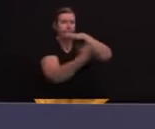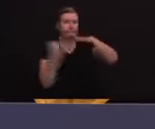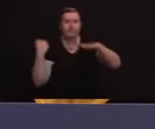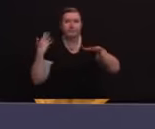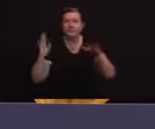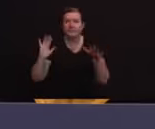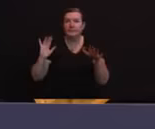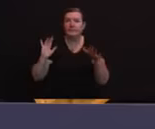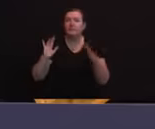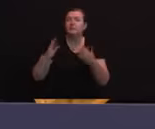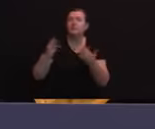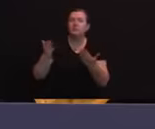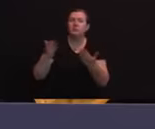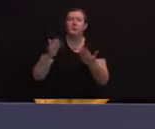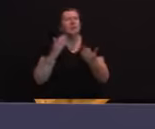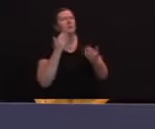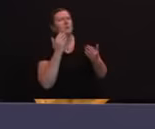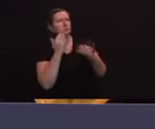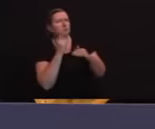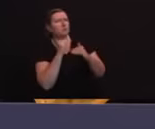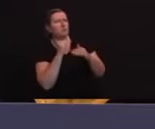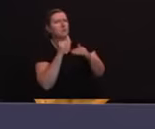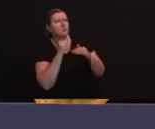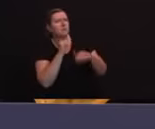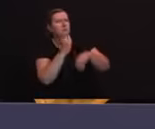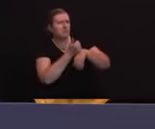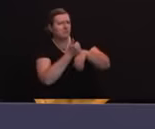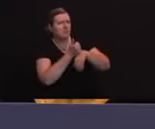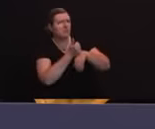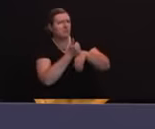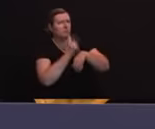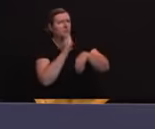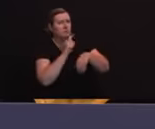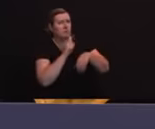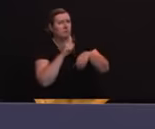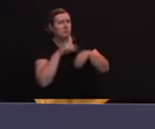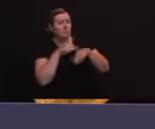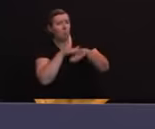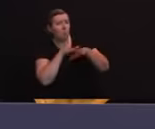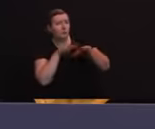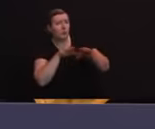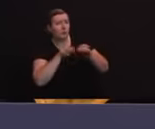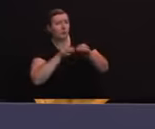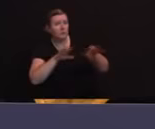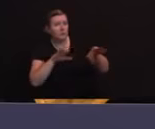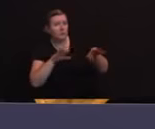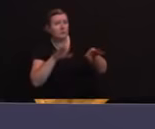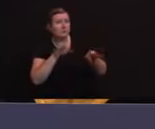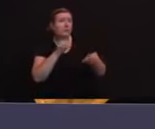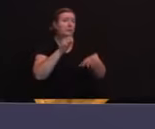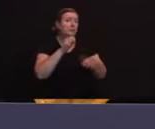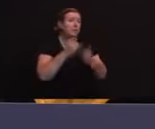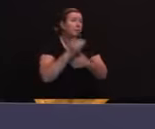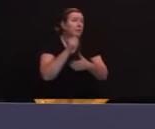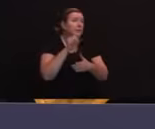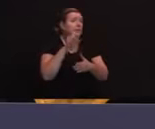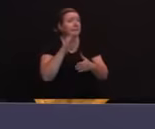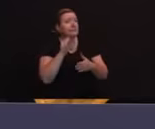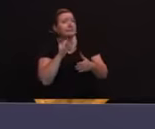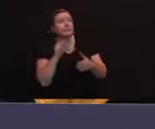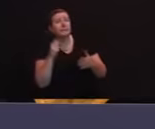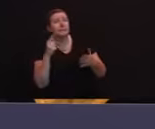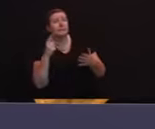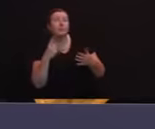to significantly slow the current trajectory of new cases, or are there other steps that you've recommended to the governor or any other officials? And if